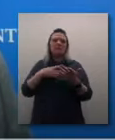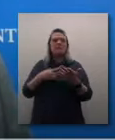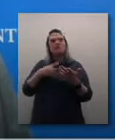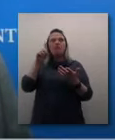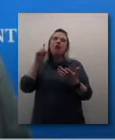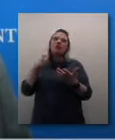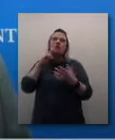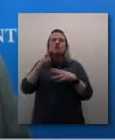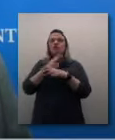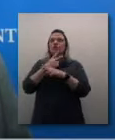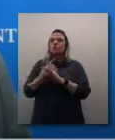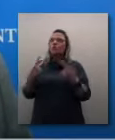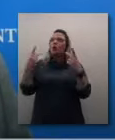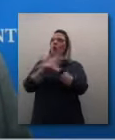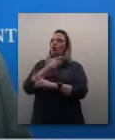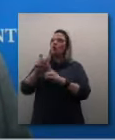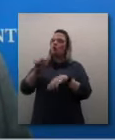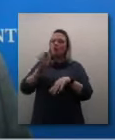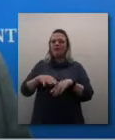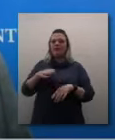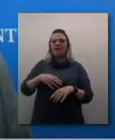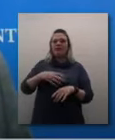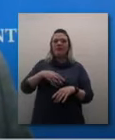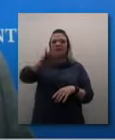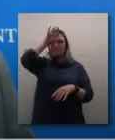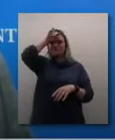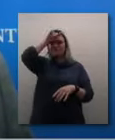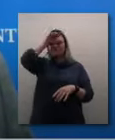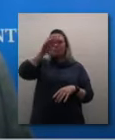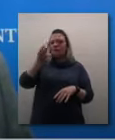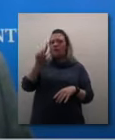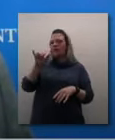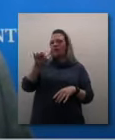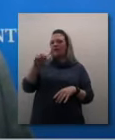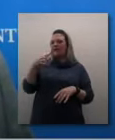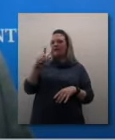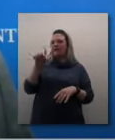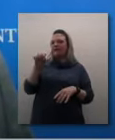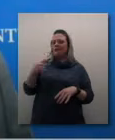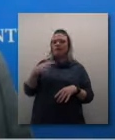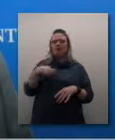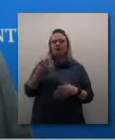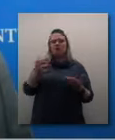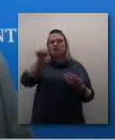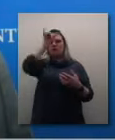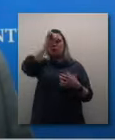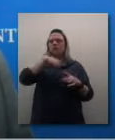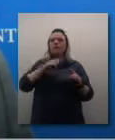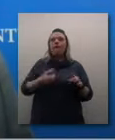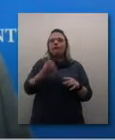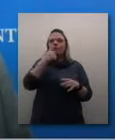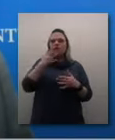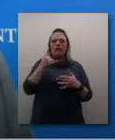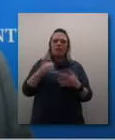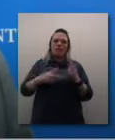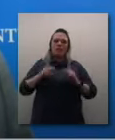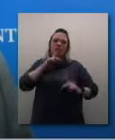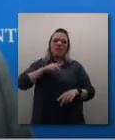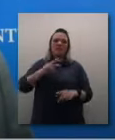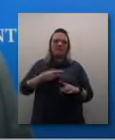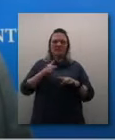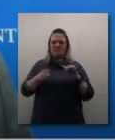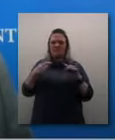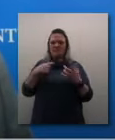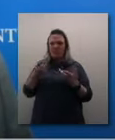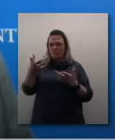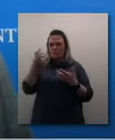word than calling the individual a ding-dong, but that's what I did. So I understand why some people are upset, but if they want to take their racism,